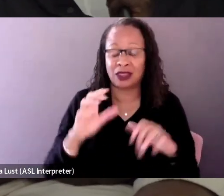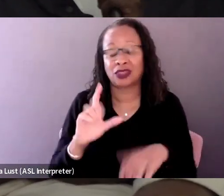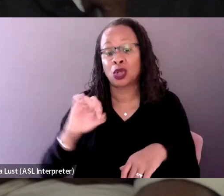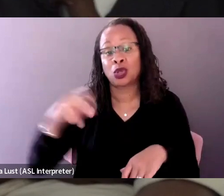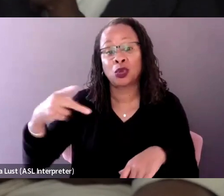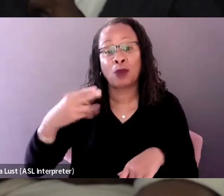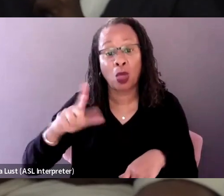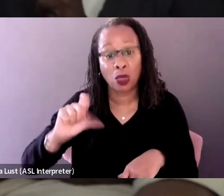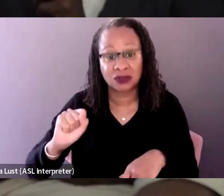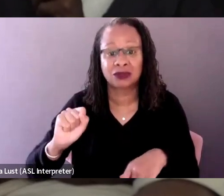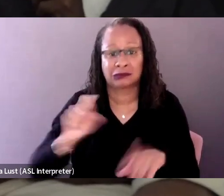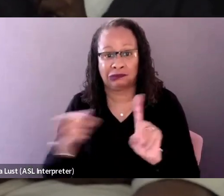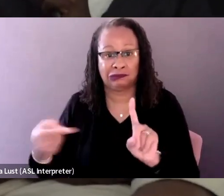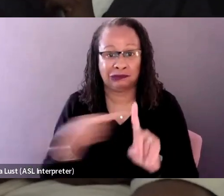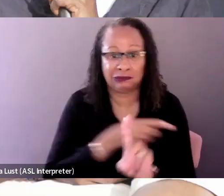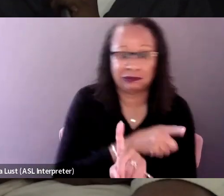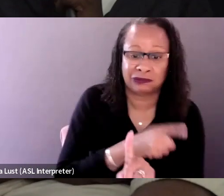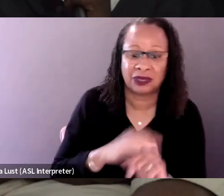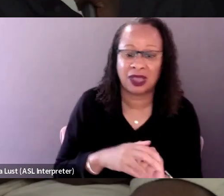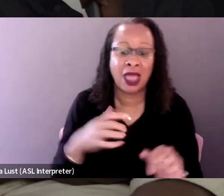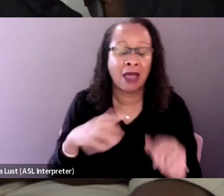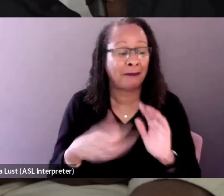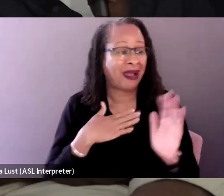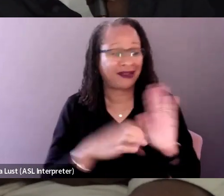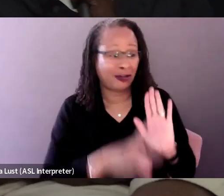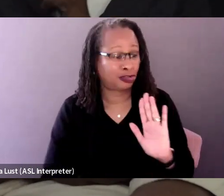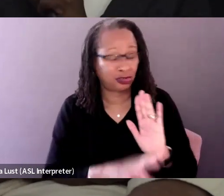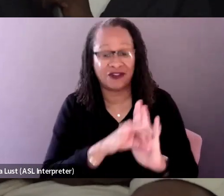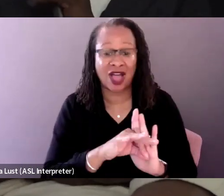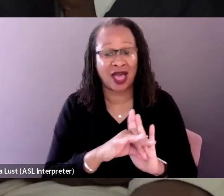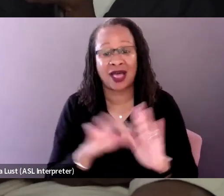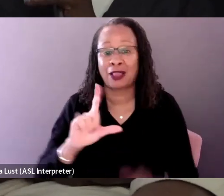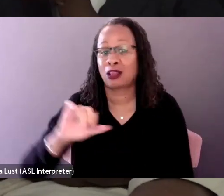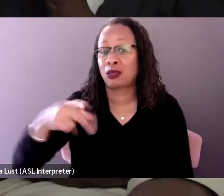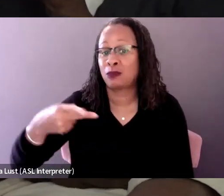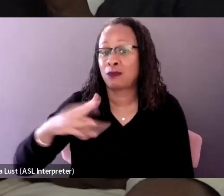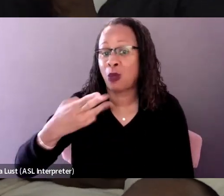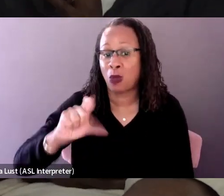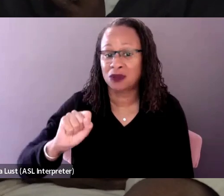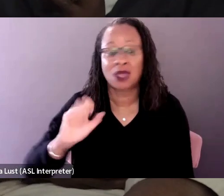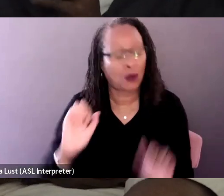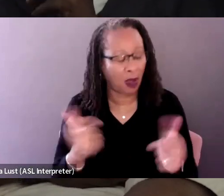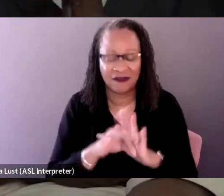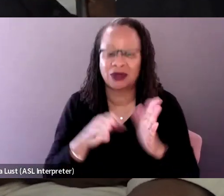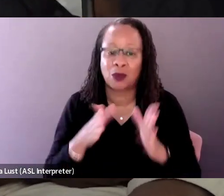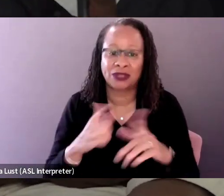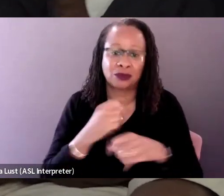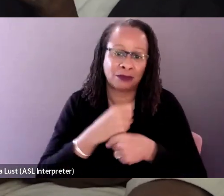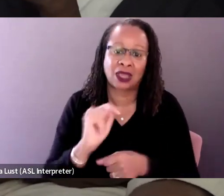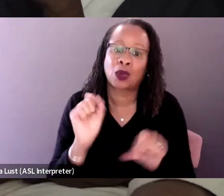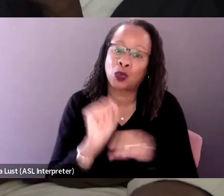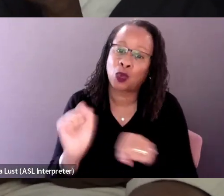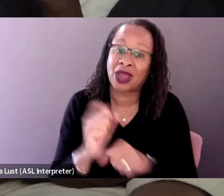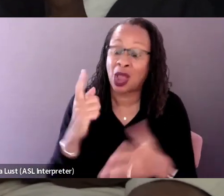my characters find loopholes. We all find a way to make our work, and I think that's so pure about the Bay and this sort of form